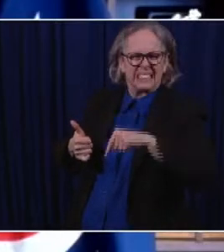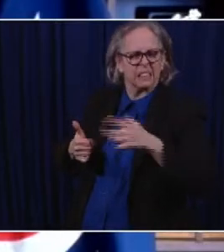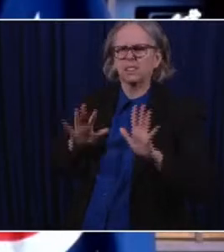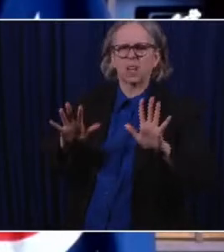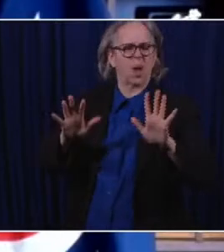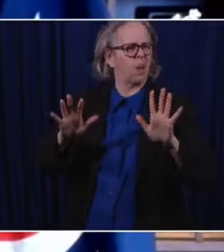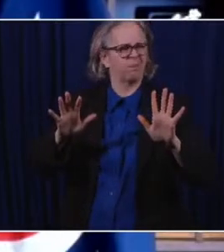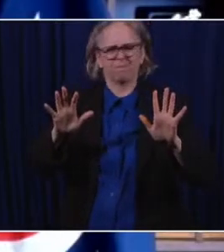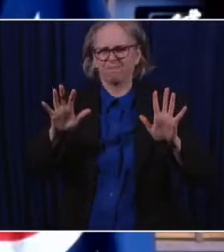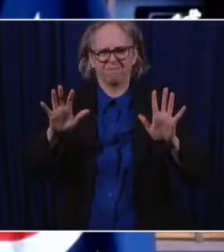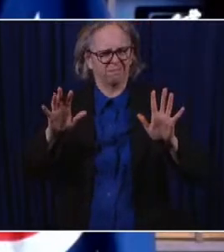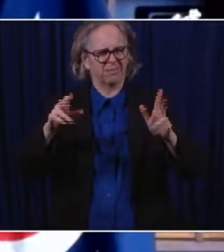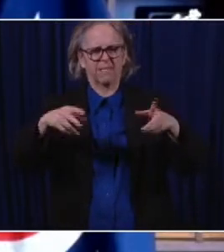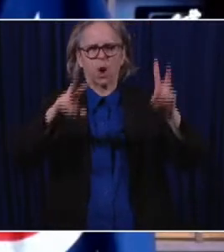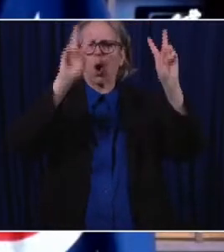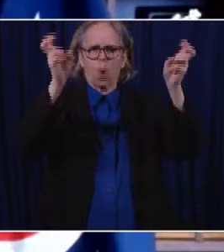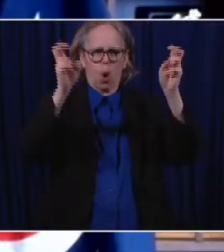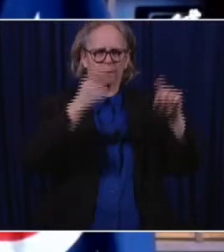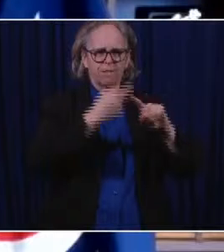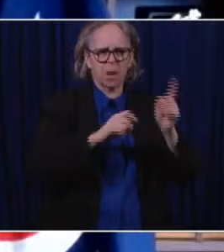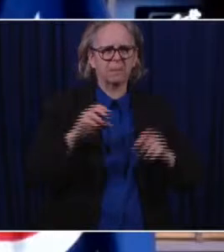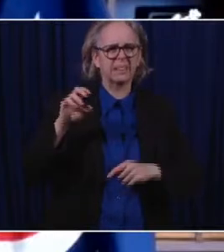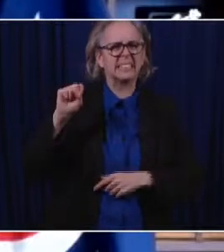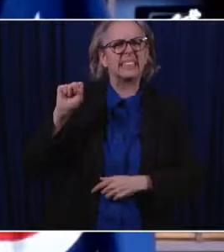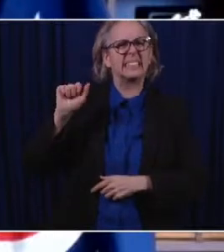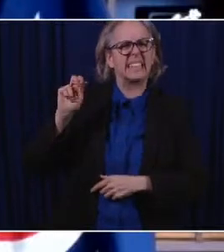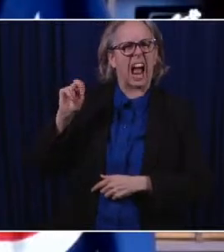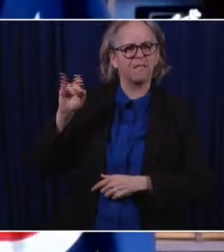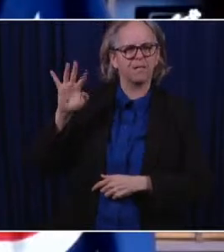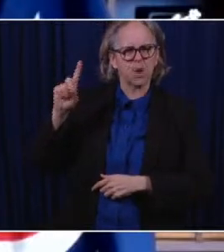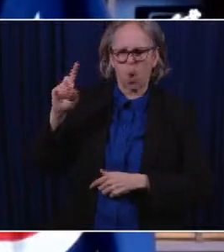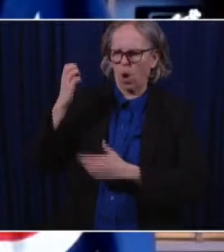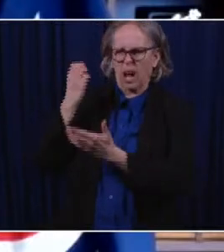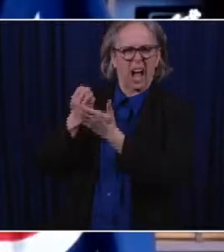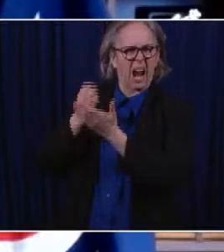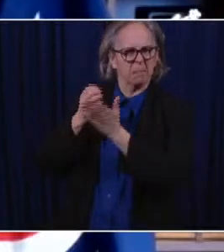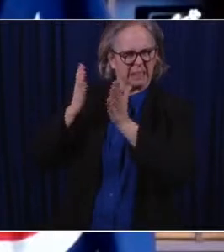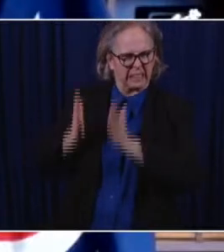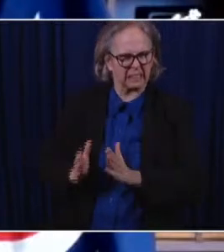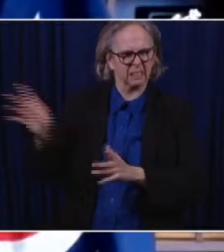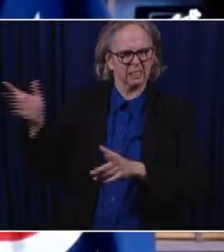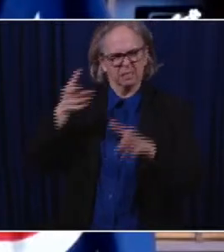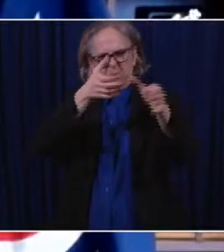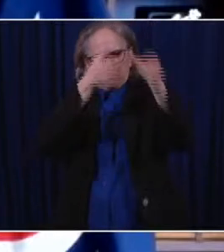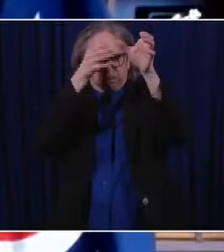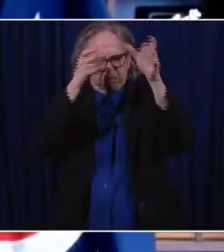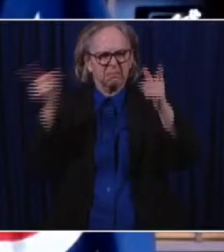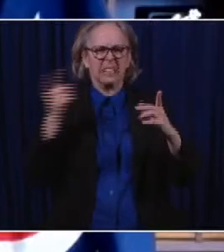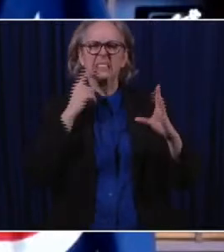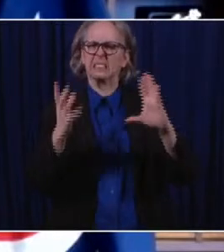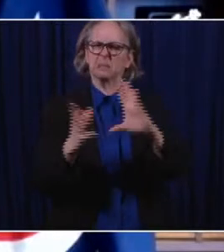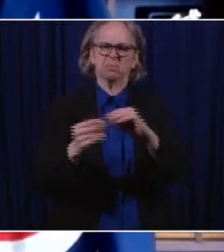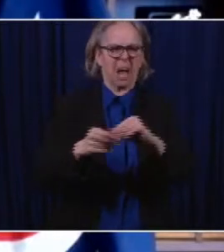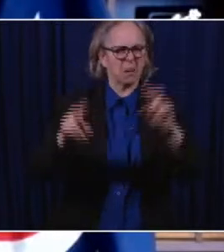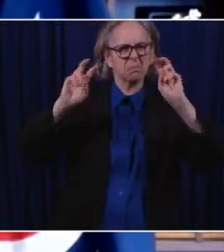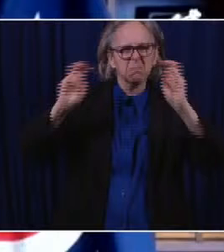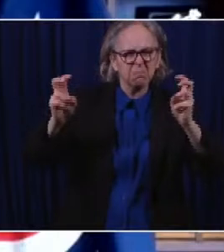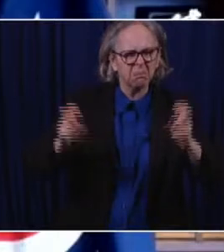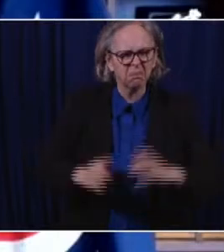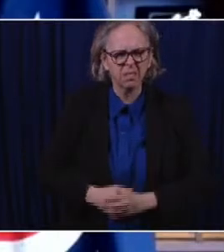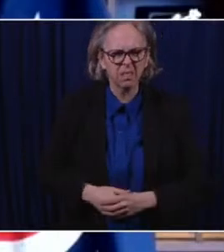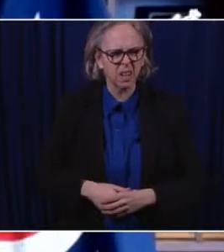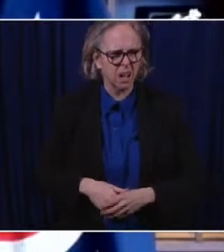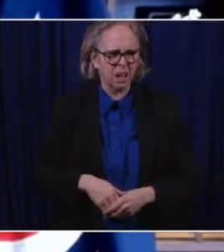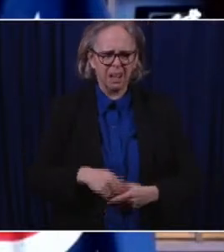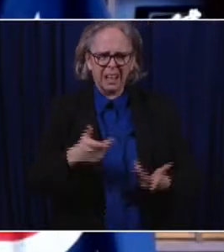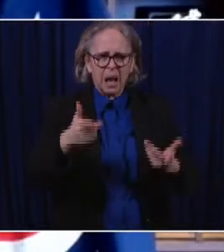Stanford economist who's part of the OECD report on the economic impact of this. And he said, quote, nobody's paying attention to